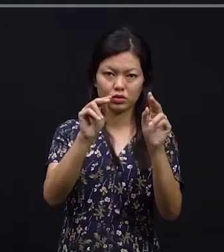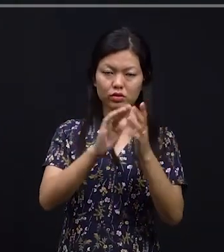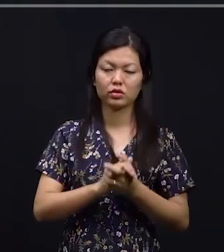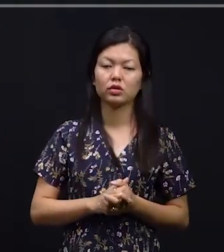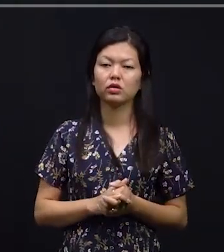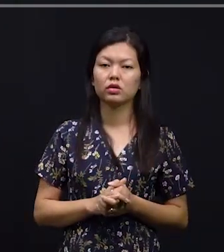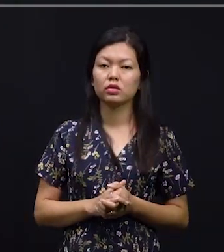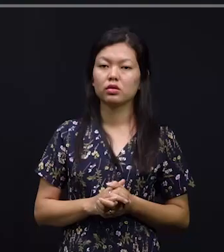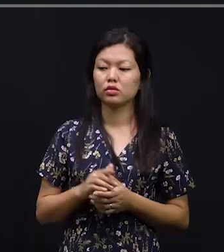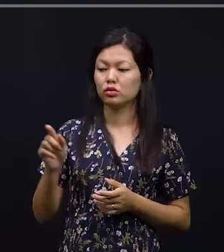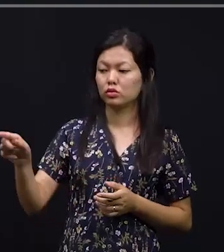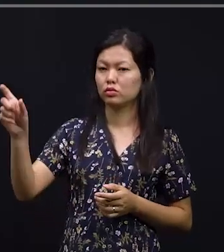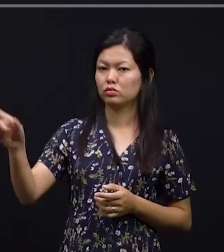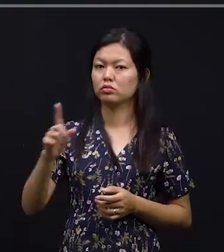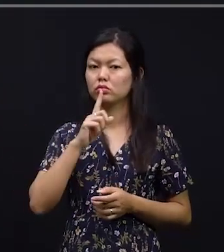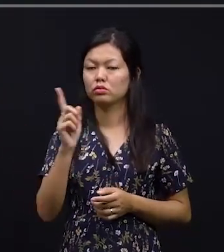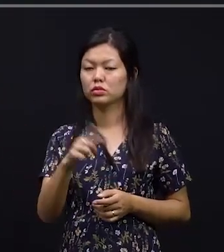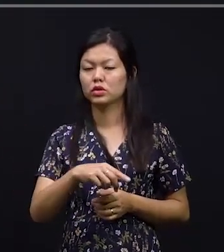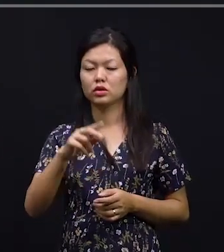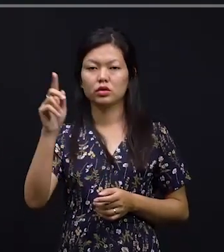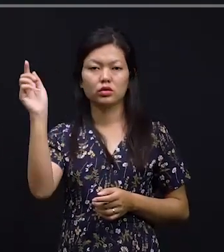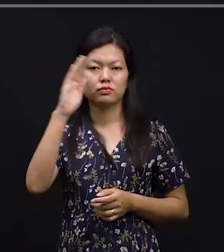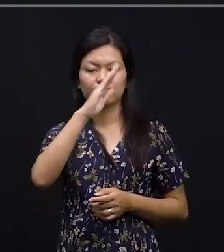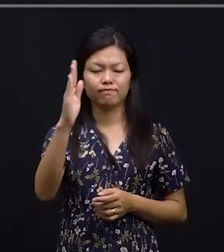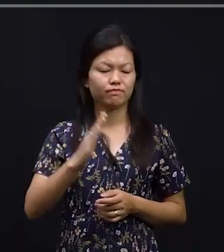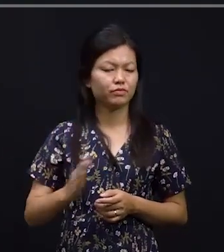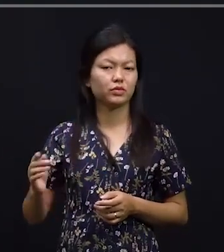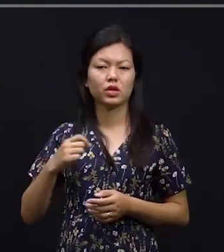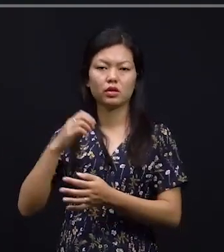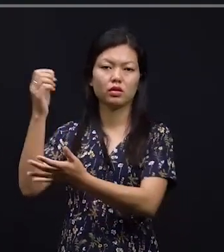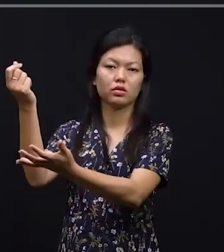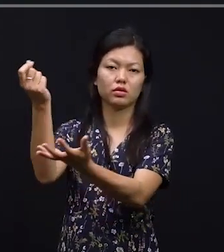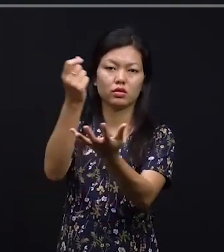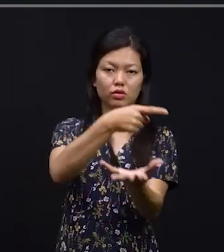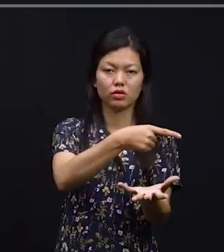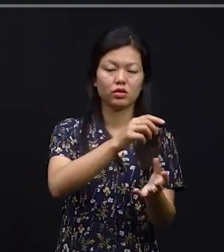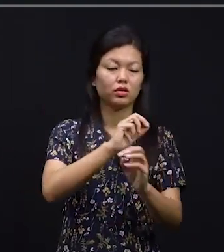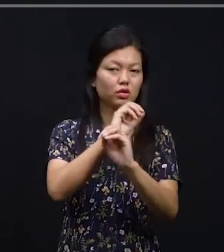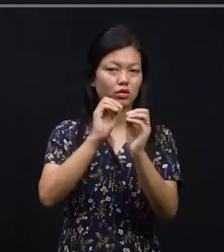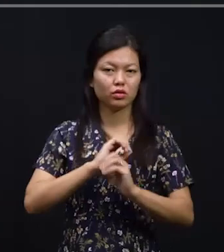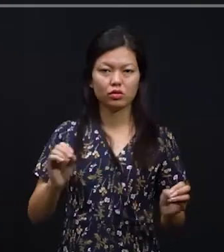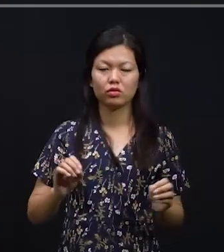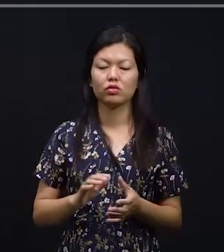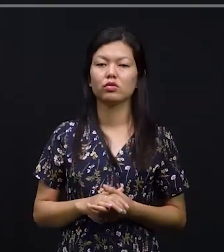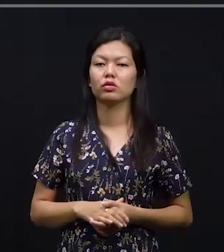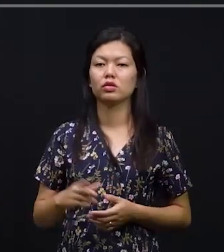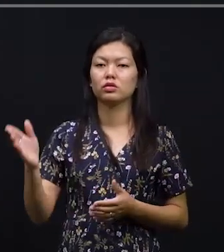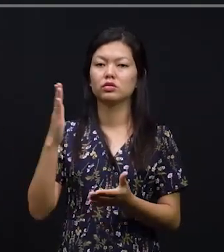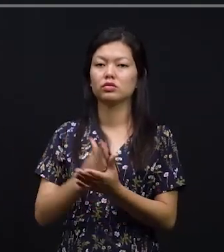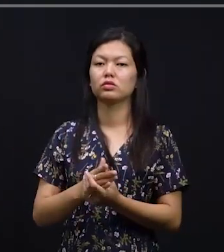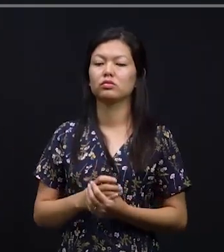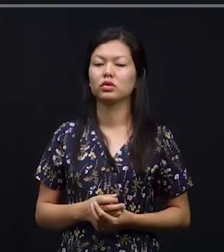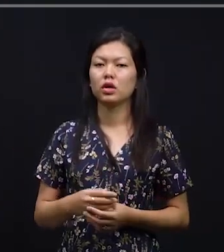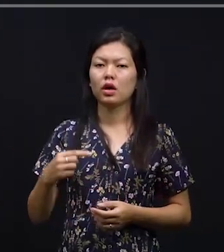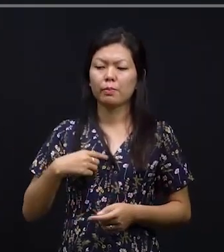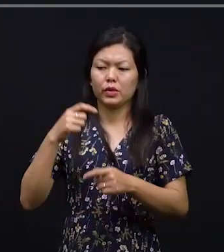give anything. Send them to prisons. That's what he said. And he said, how can I spend my hard-earned money